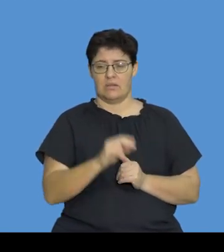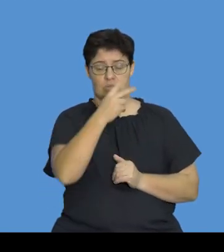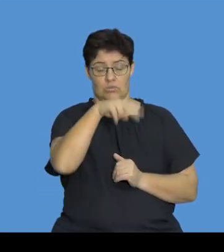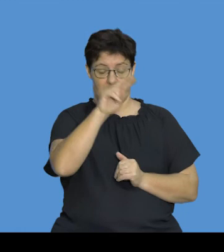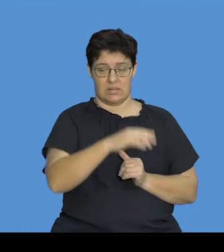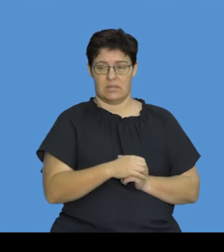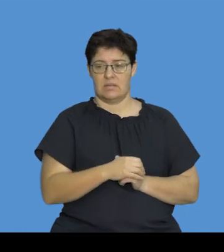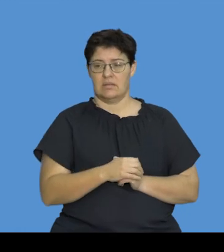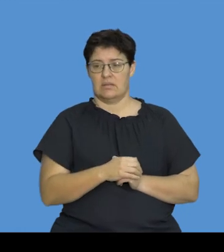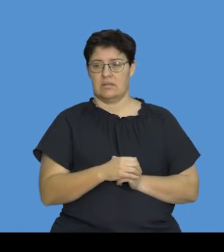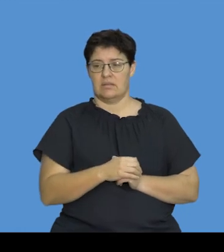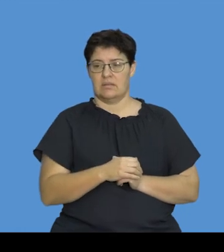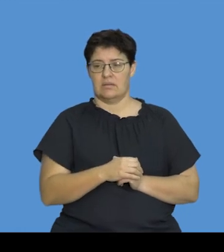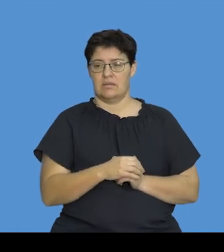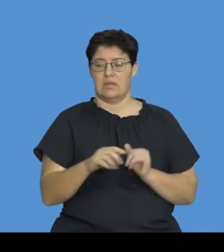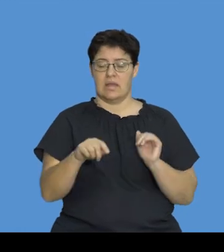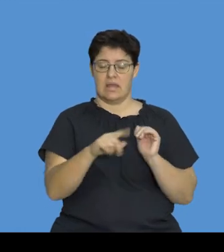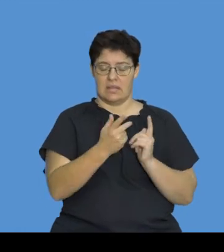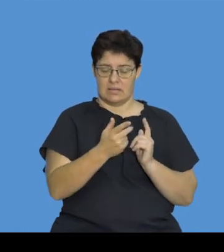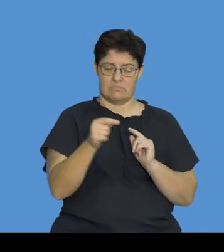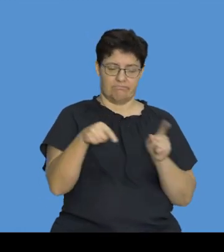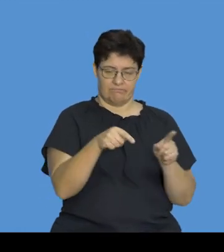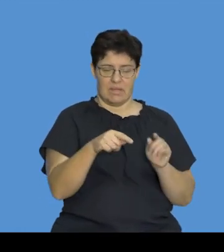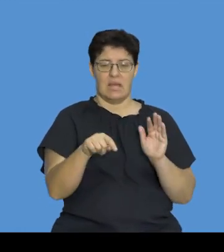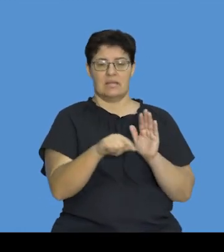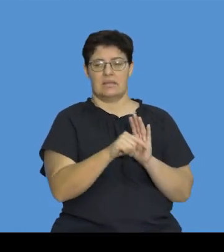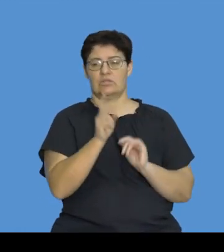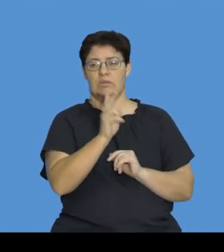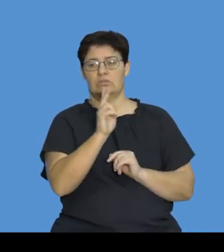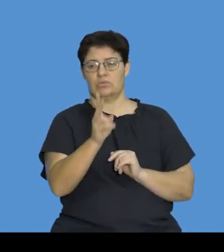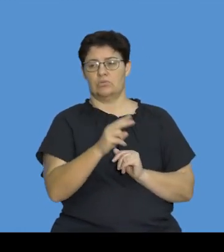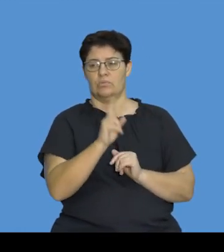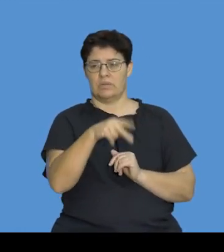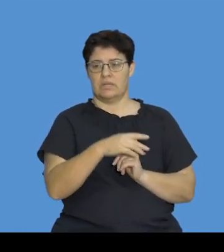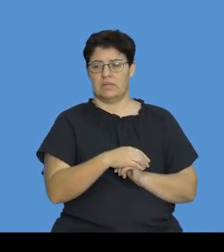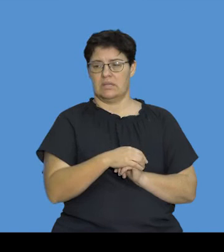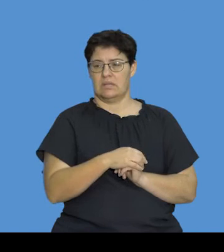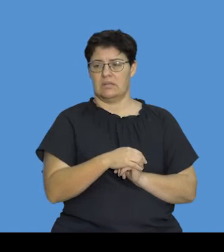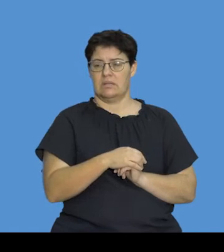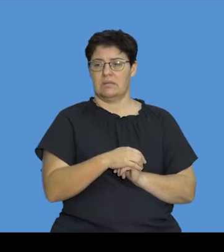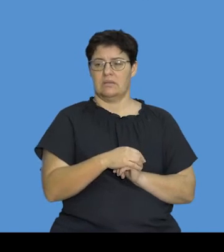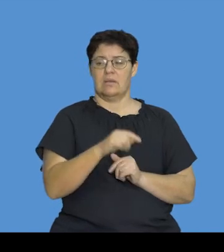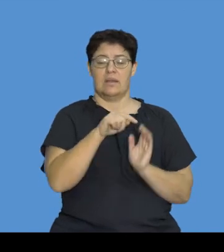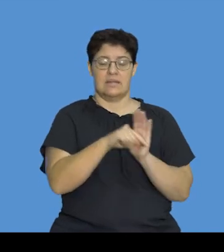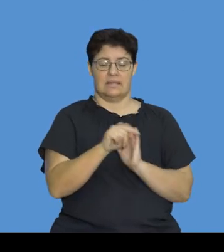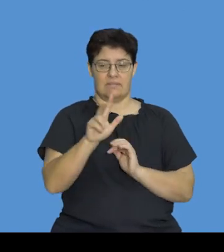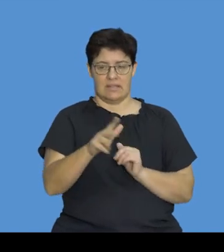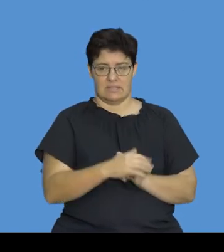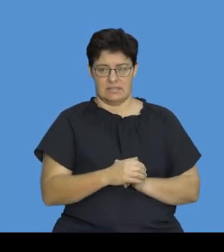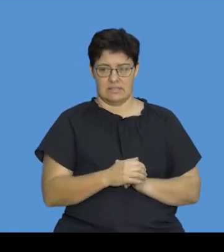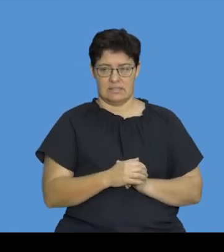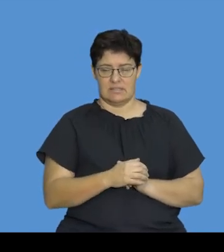squared, and then negative 2, and that will be negative 22p, and then lastly it will be negative